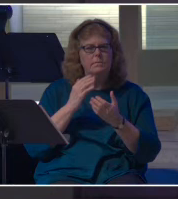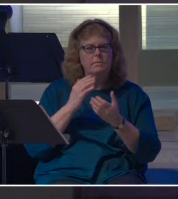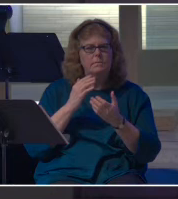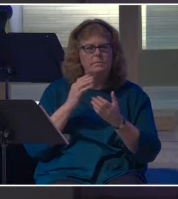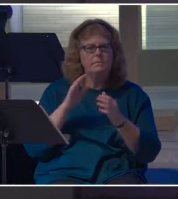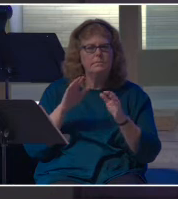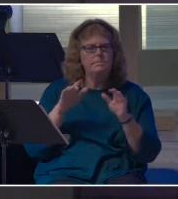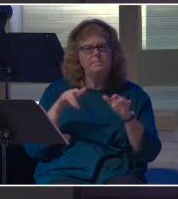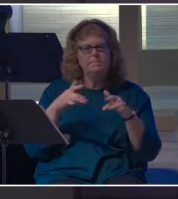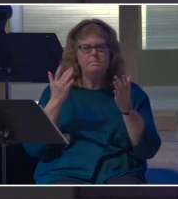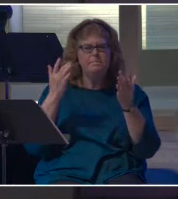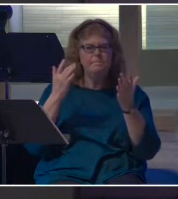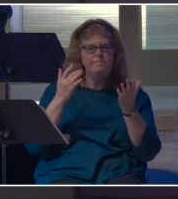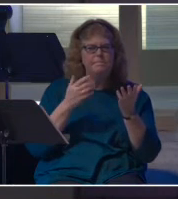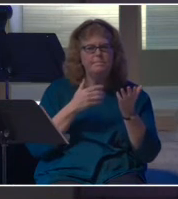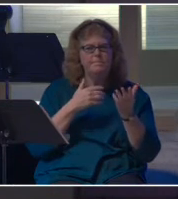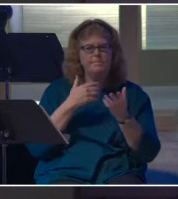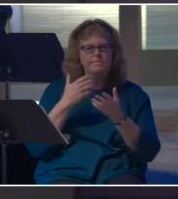whimsical,